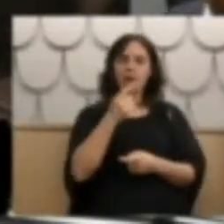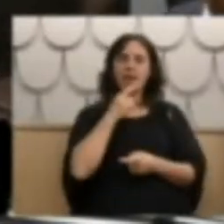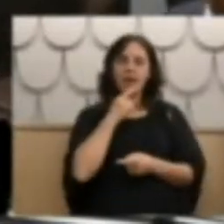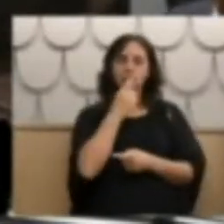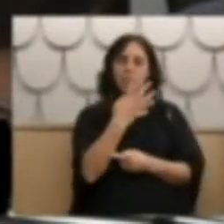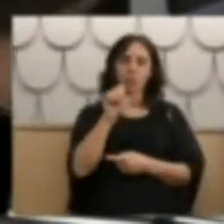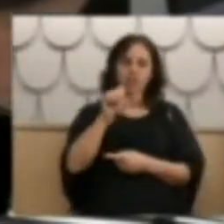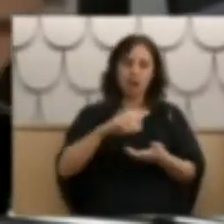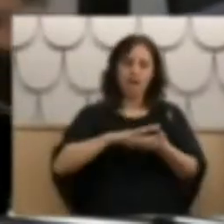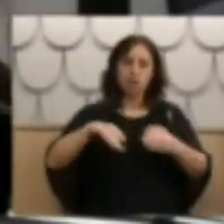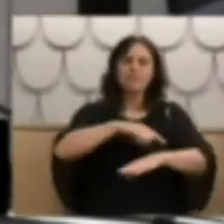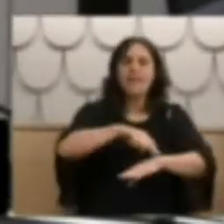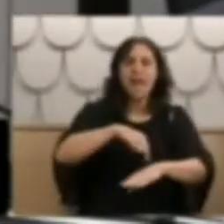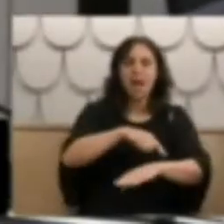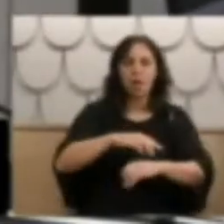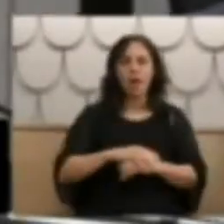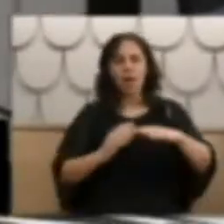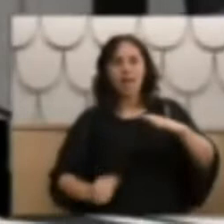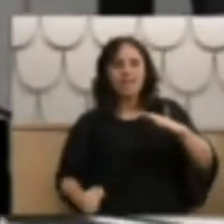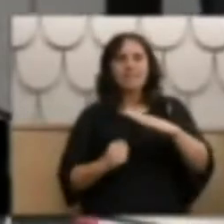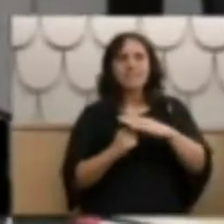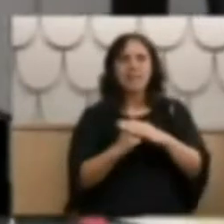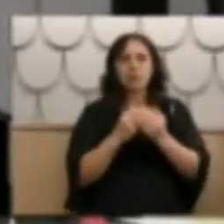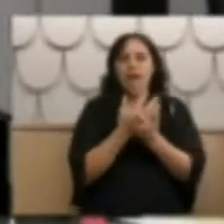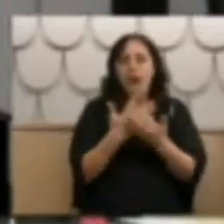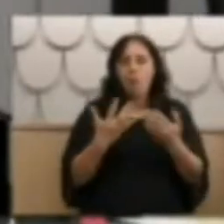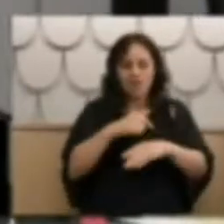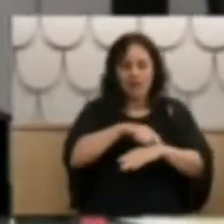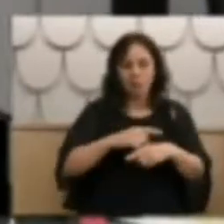$149 an hour with caps on the number of hours.